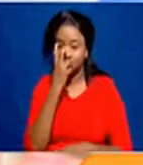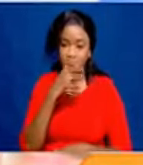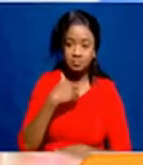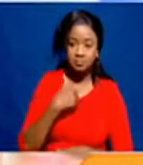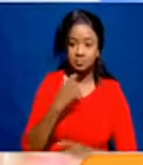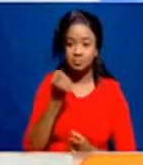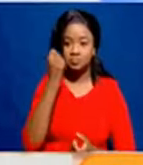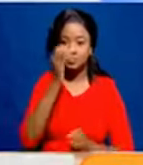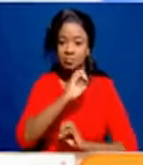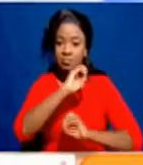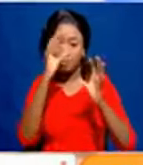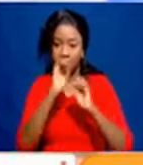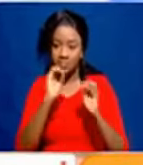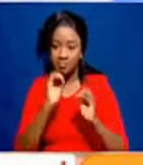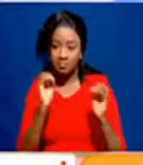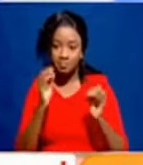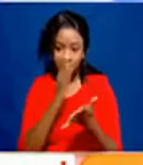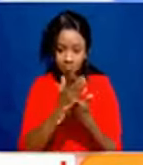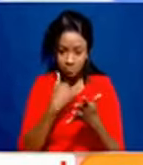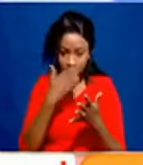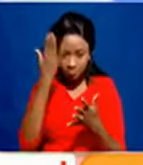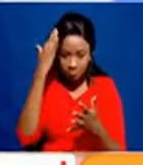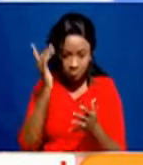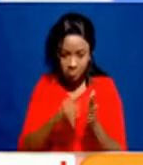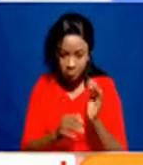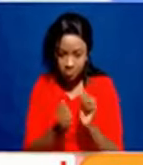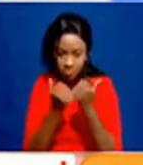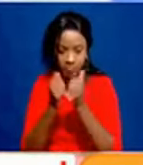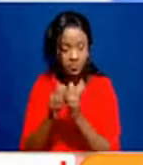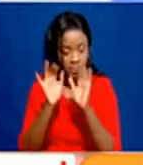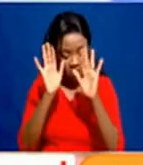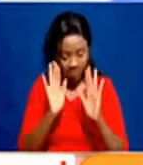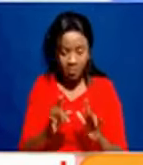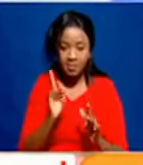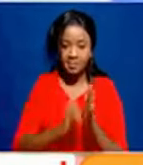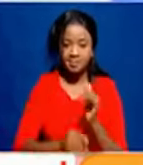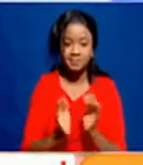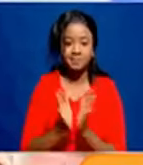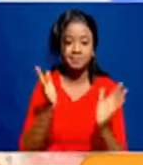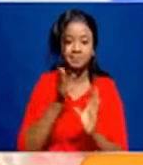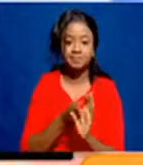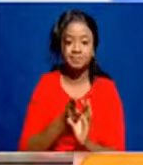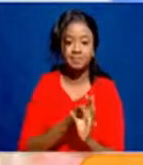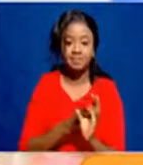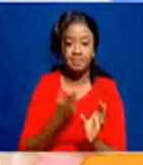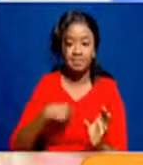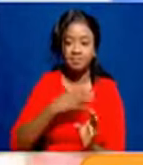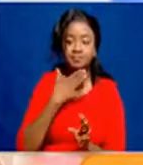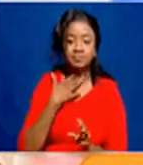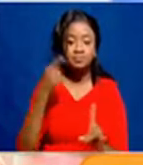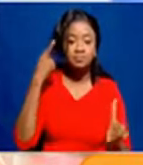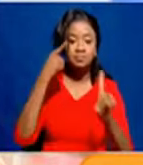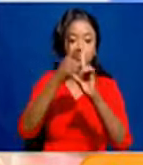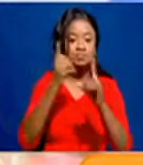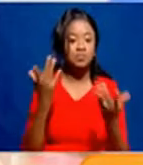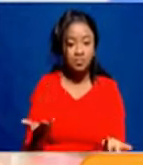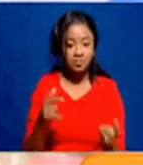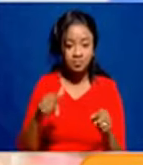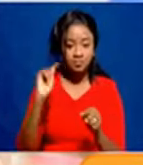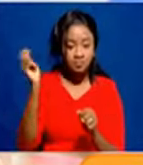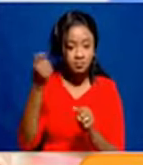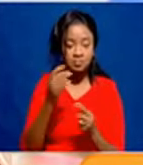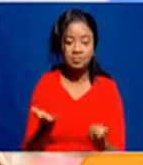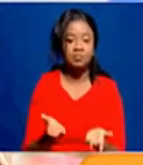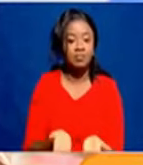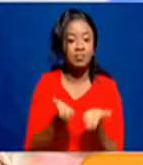story, do I know what's happening, you just really have to start with the end goal. Don't we all want the same thing for Kenya? Don't